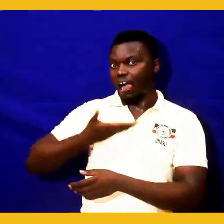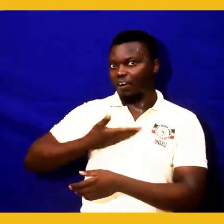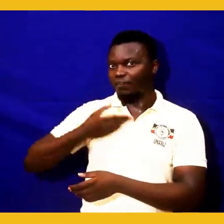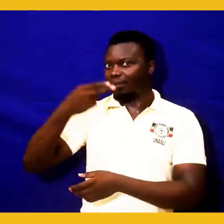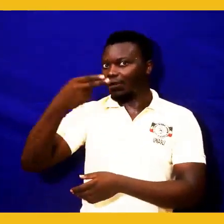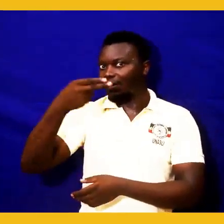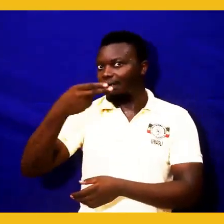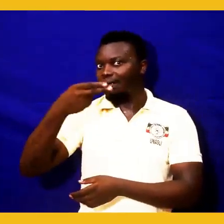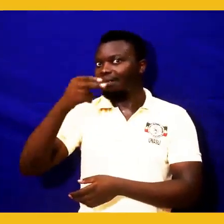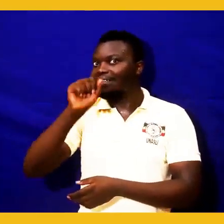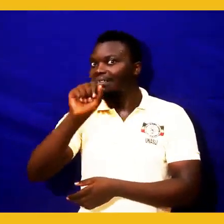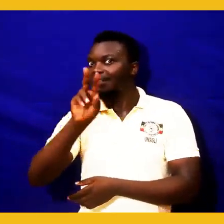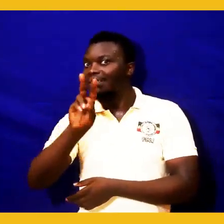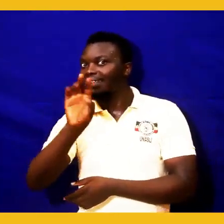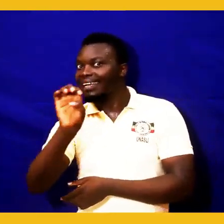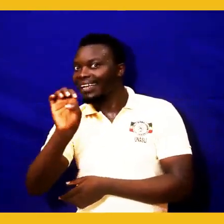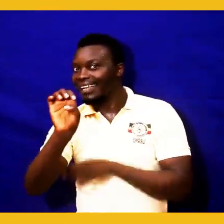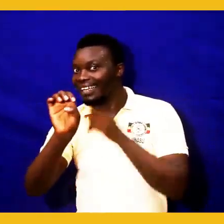English.